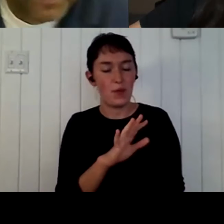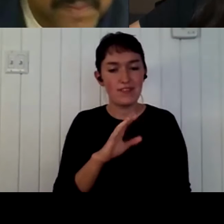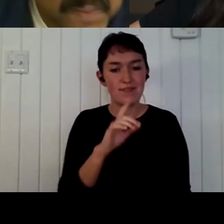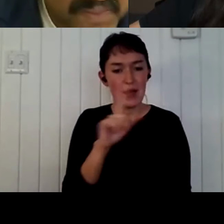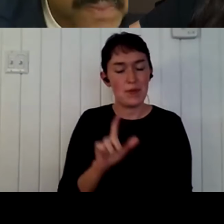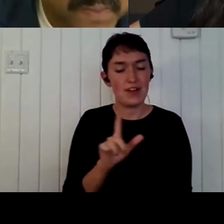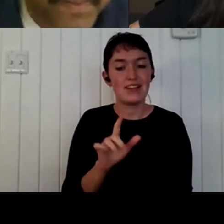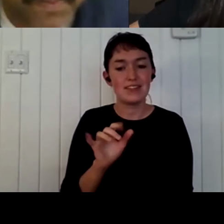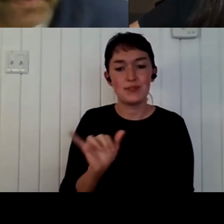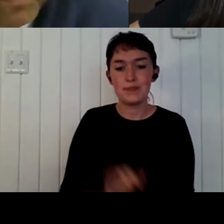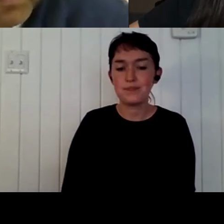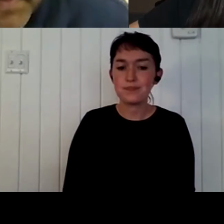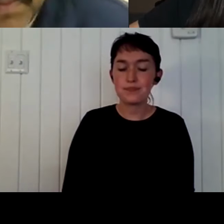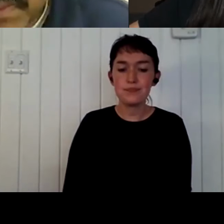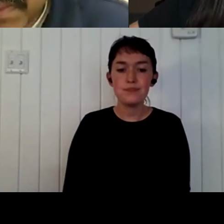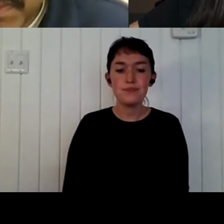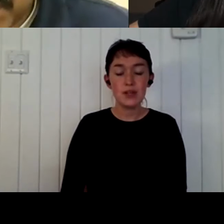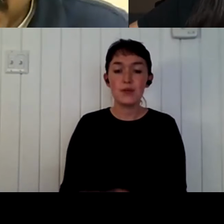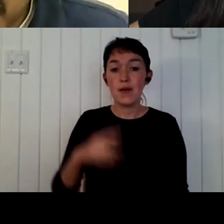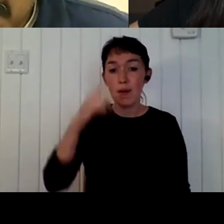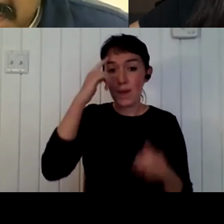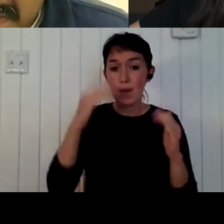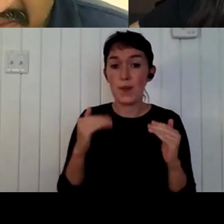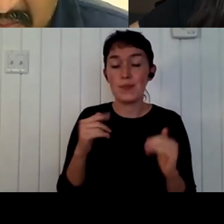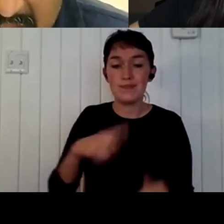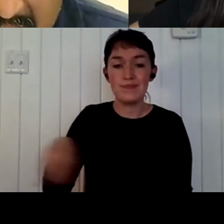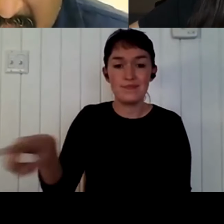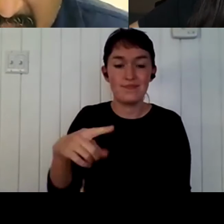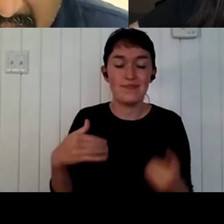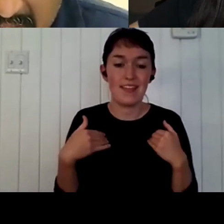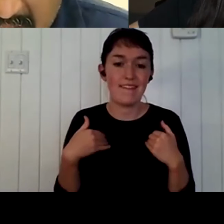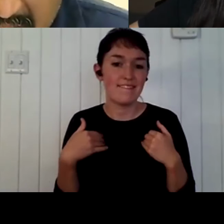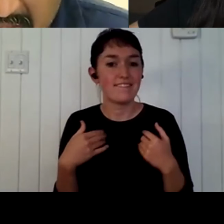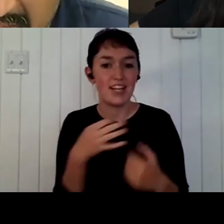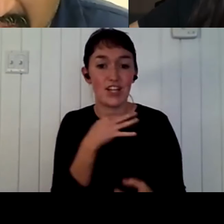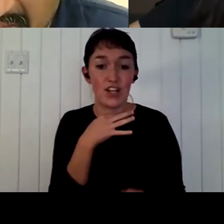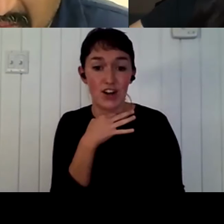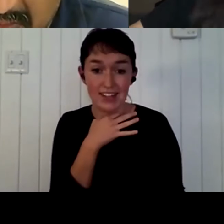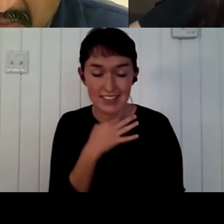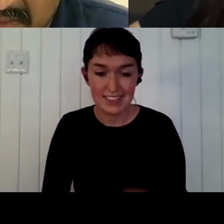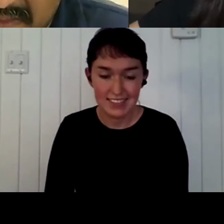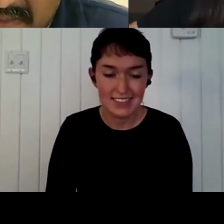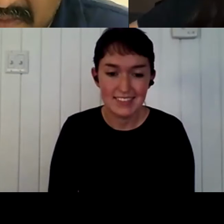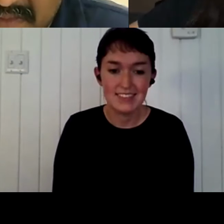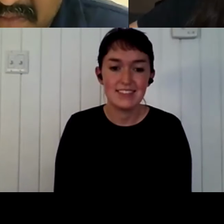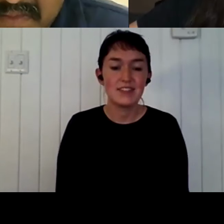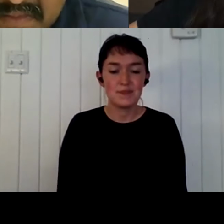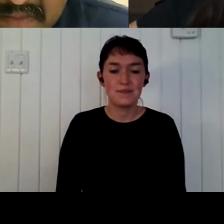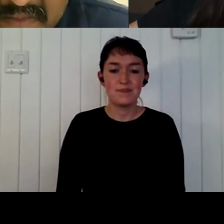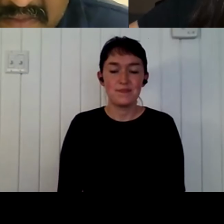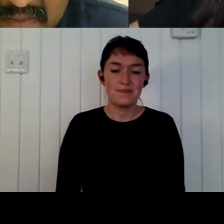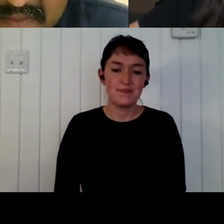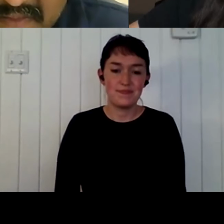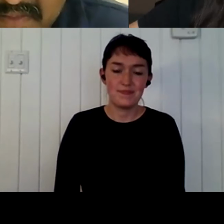curiosity with you tonight. So I'm also Raven, you might have to resend those, but instead of sending them directly to me to everybody. Right.